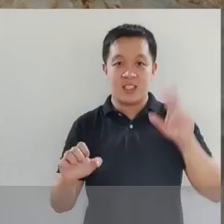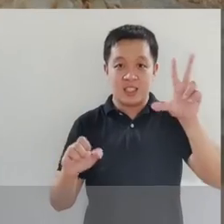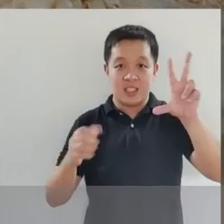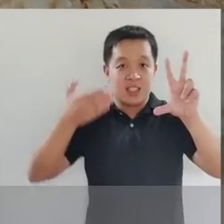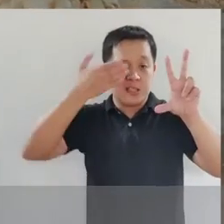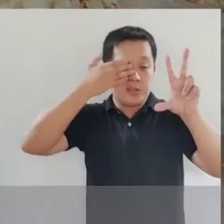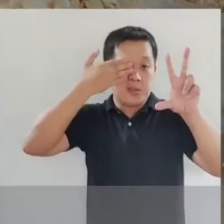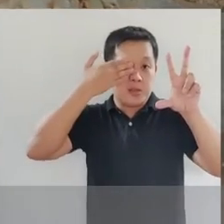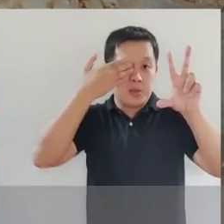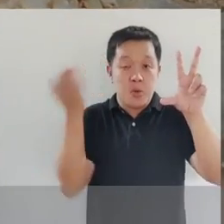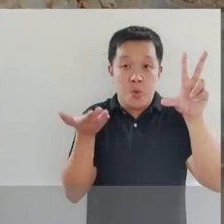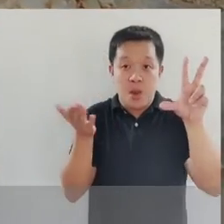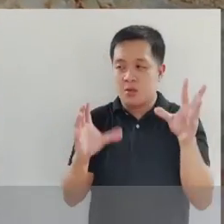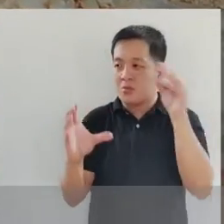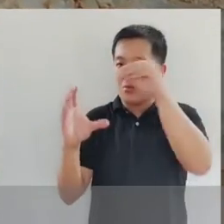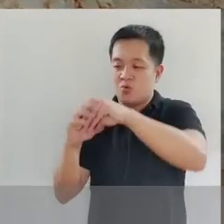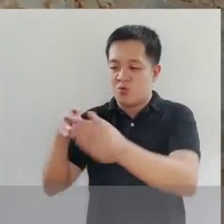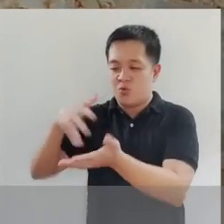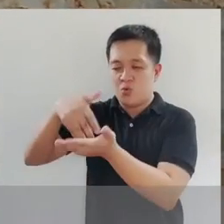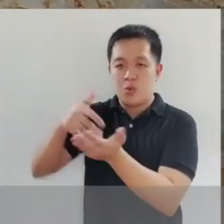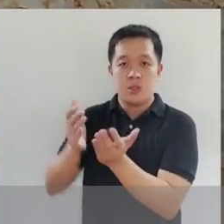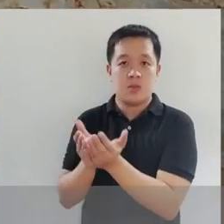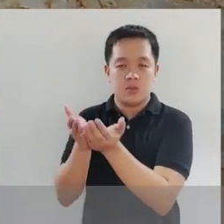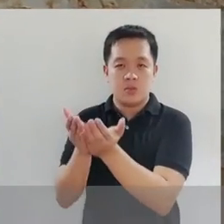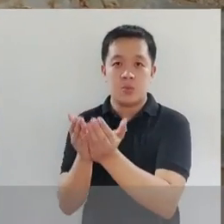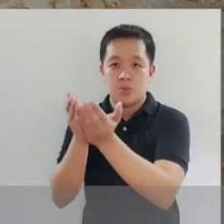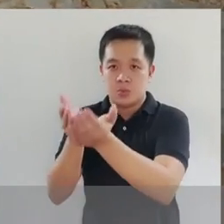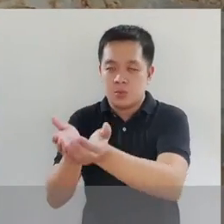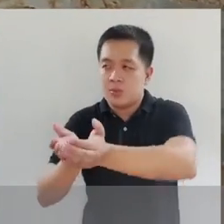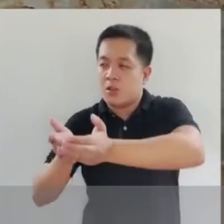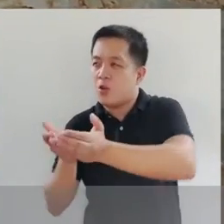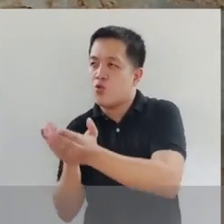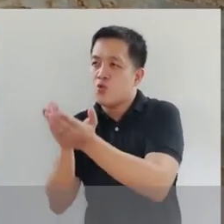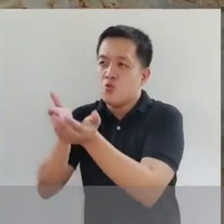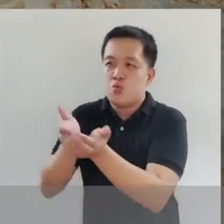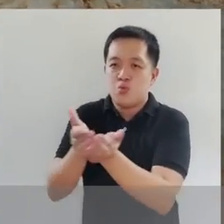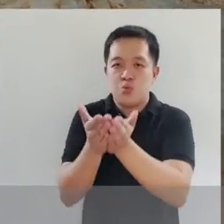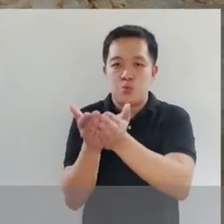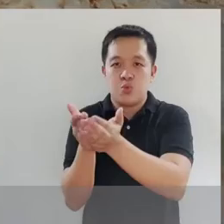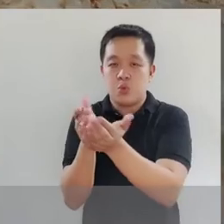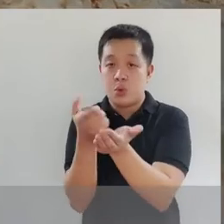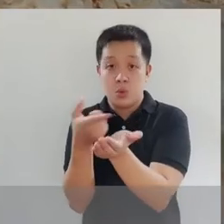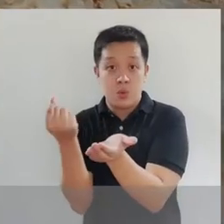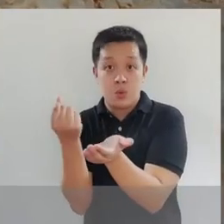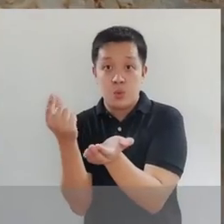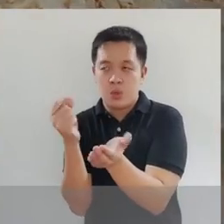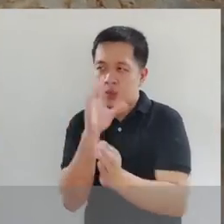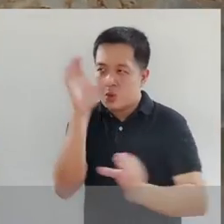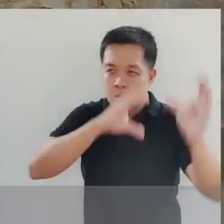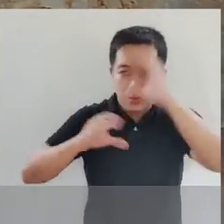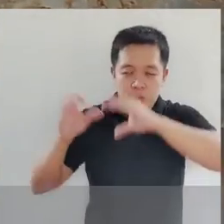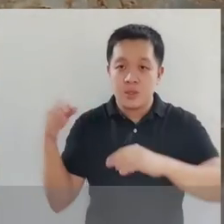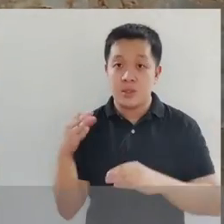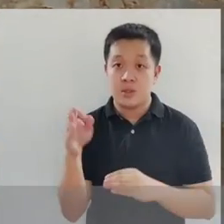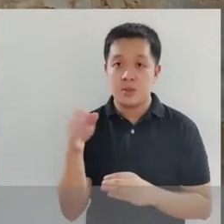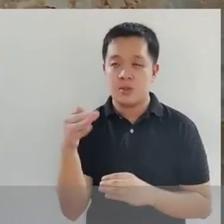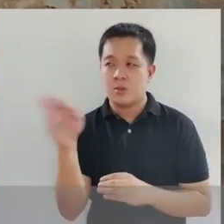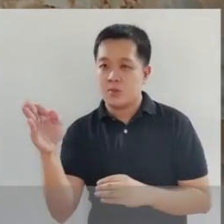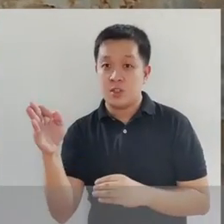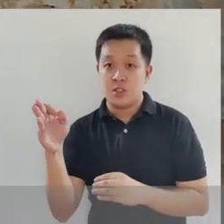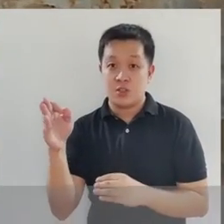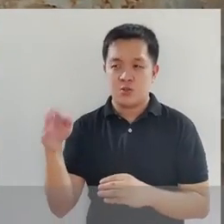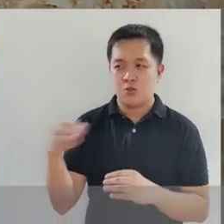Three pirates on a shabby ship went sailing on a fishing trip.